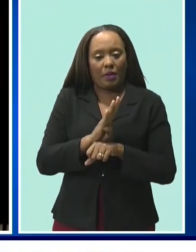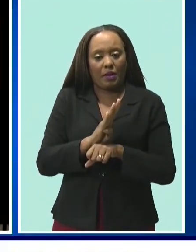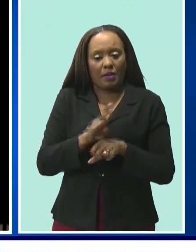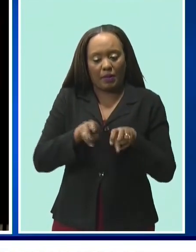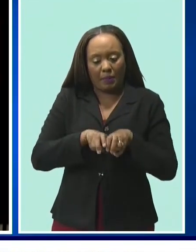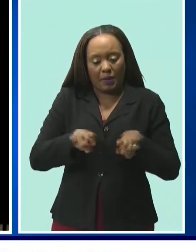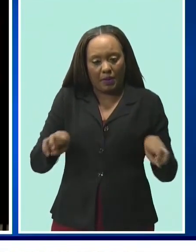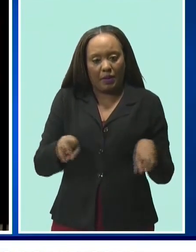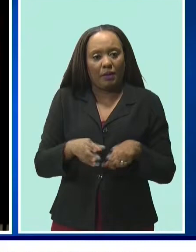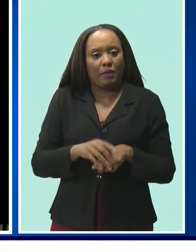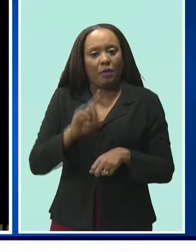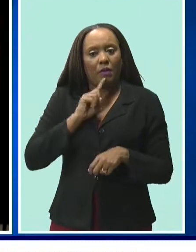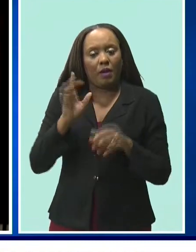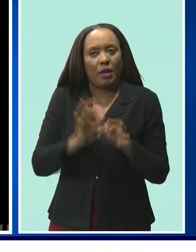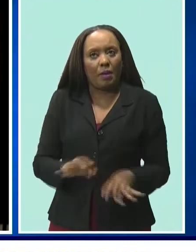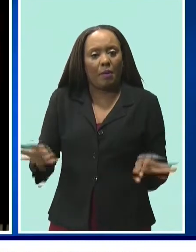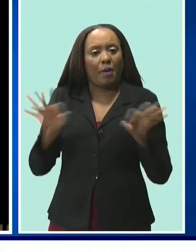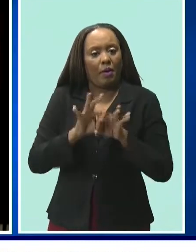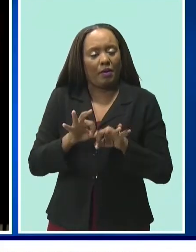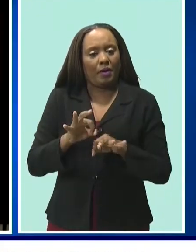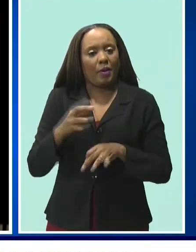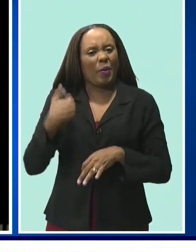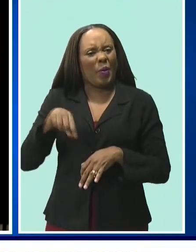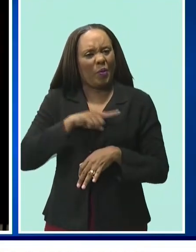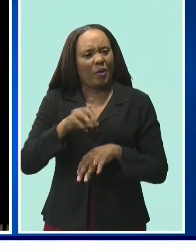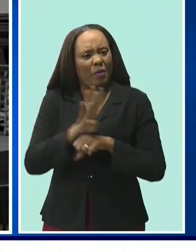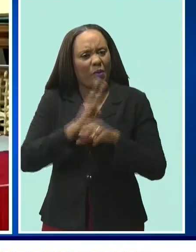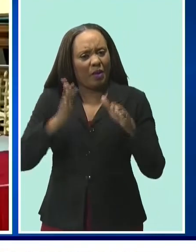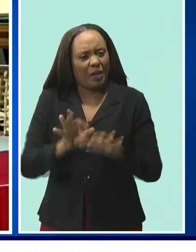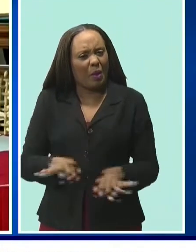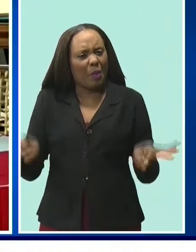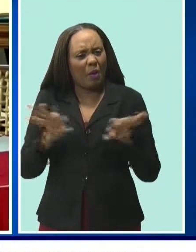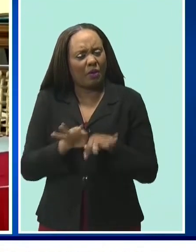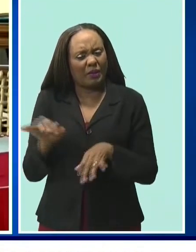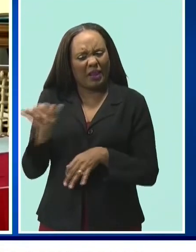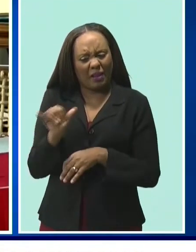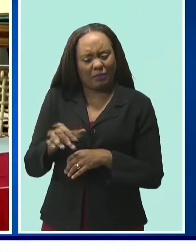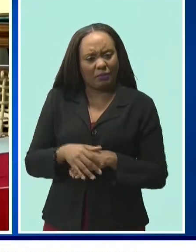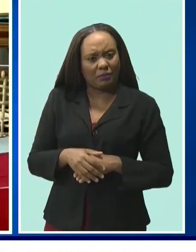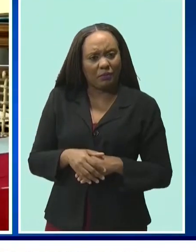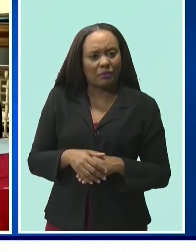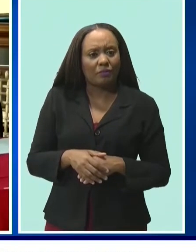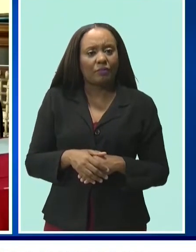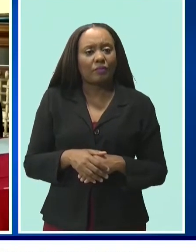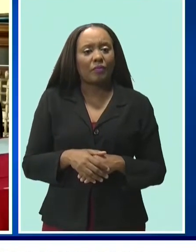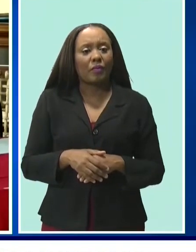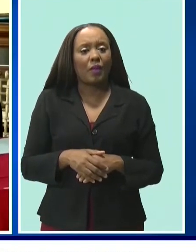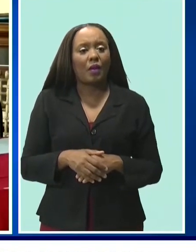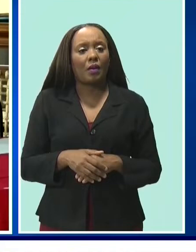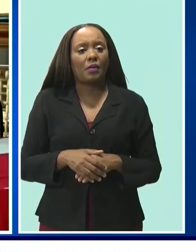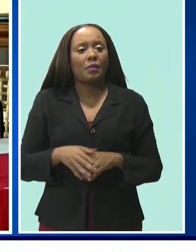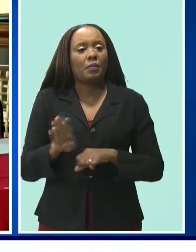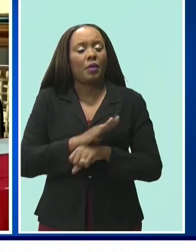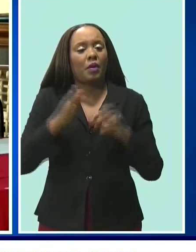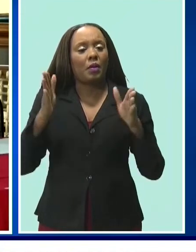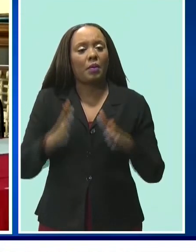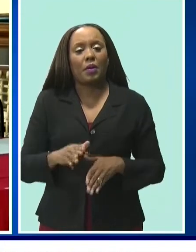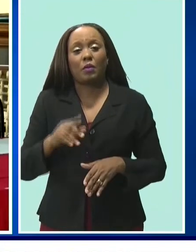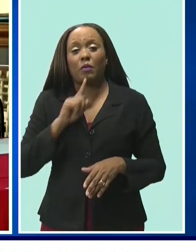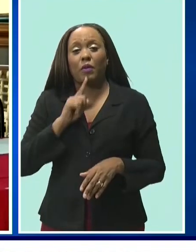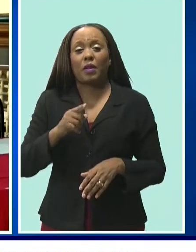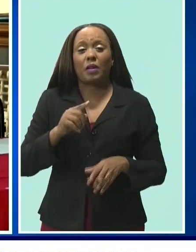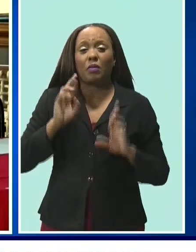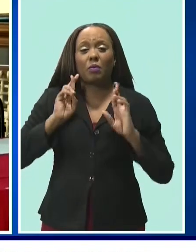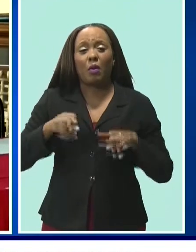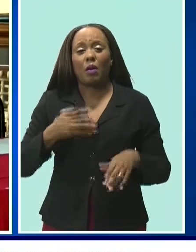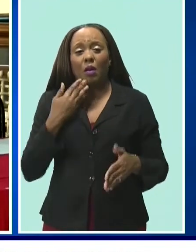giving credit to the value that is right here in Barbados. While highlighting Barbadians' overwhelming response to the event, Just